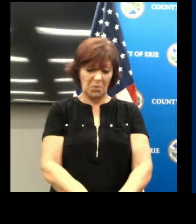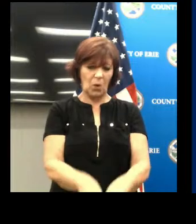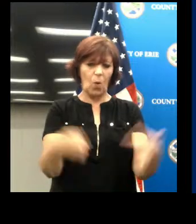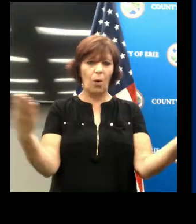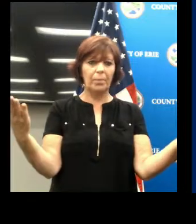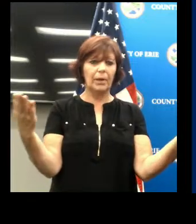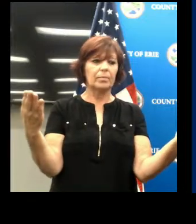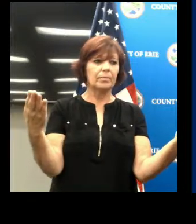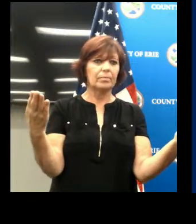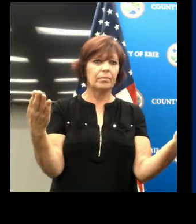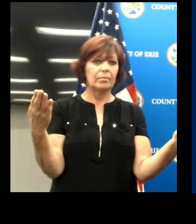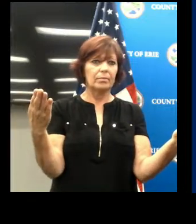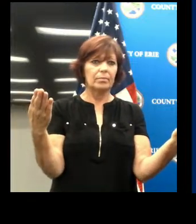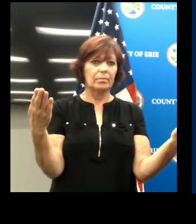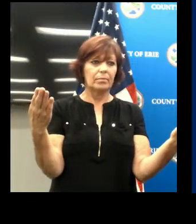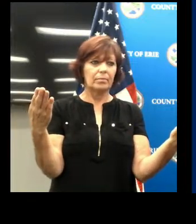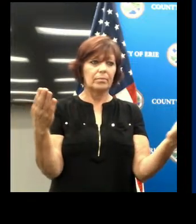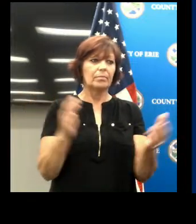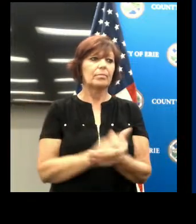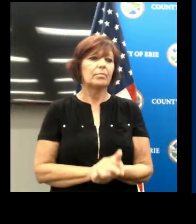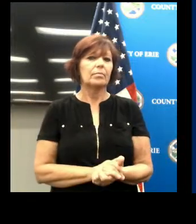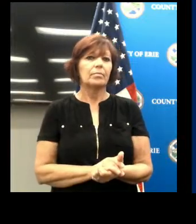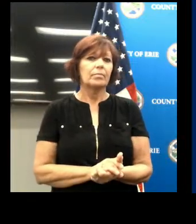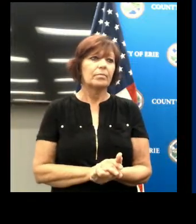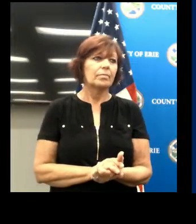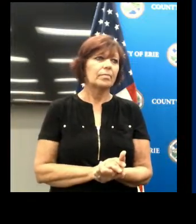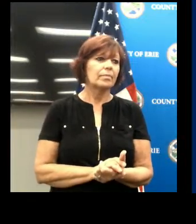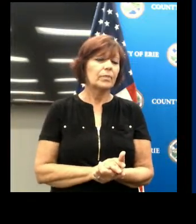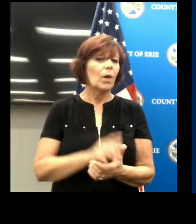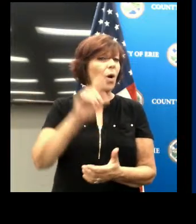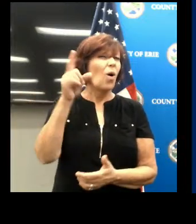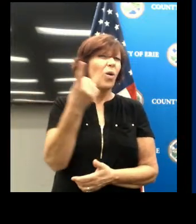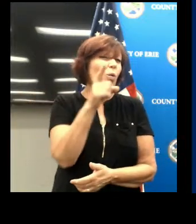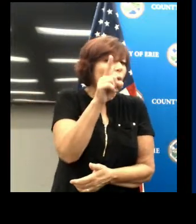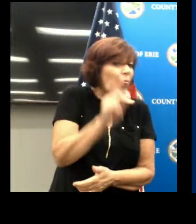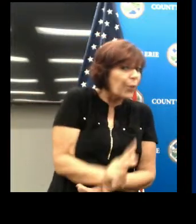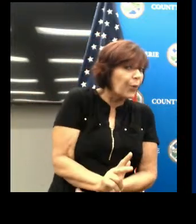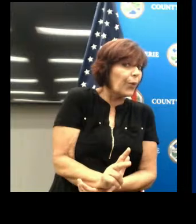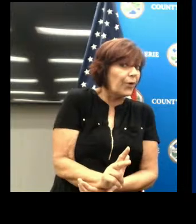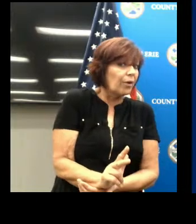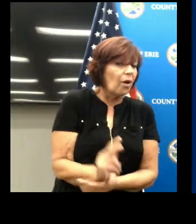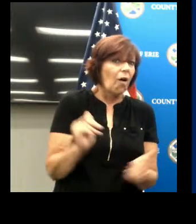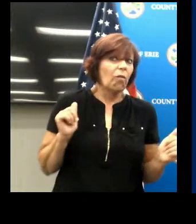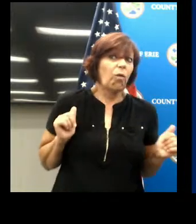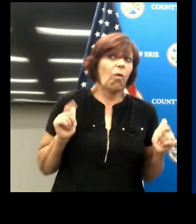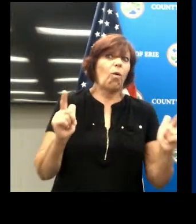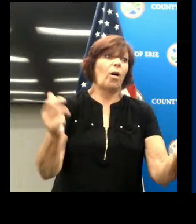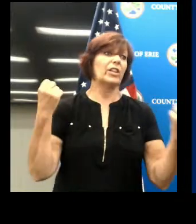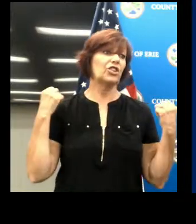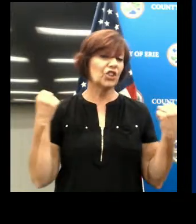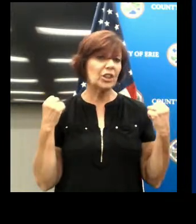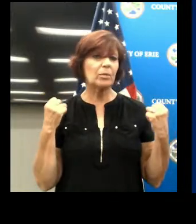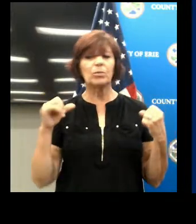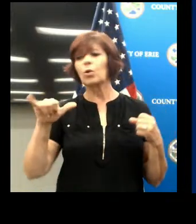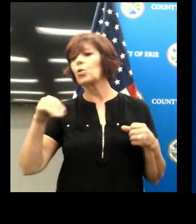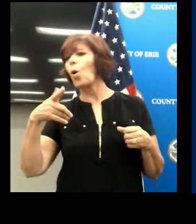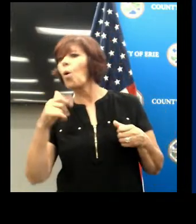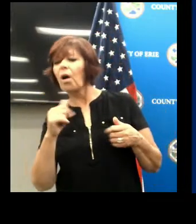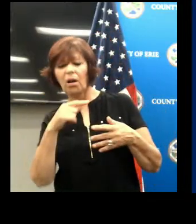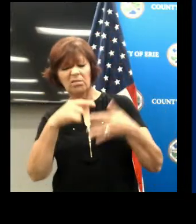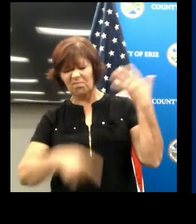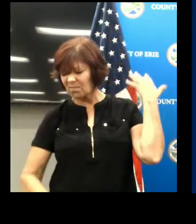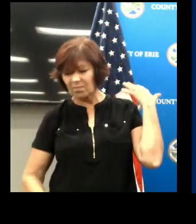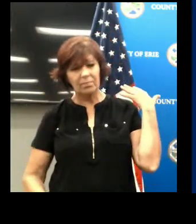open on Monday. And only about a third of all gyms, fitness centers, yoga studios, and the